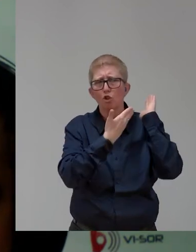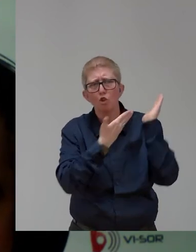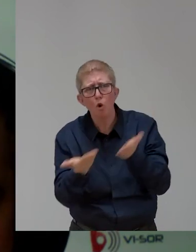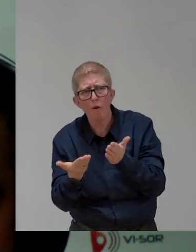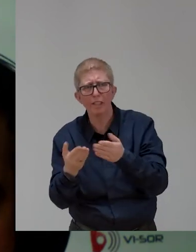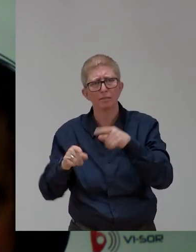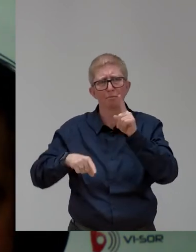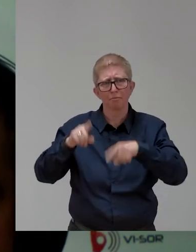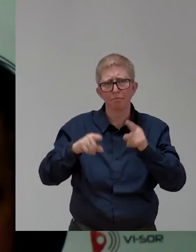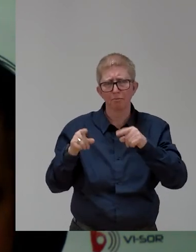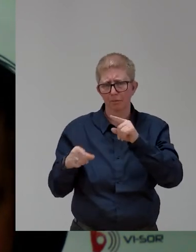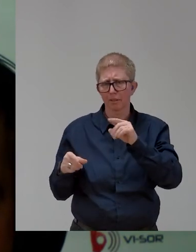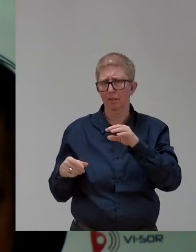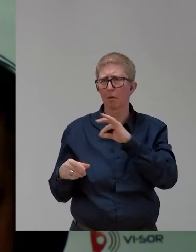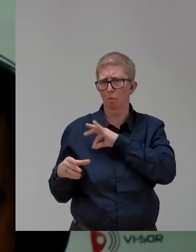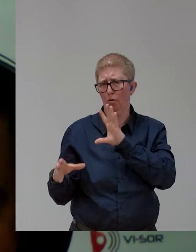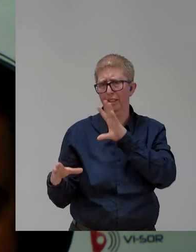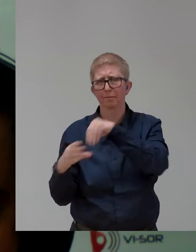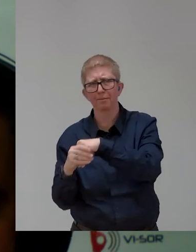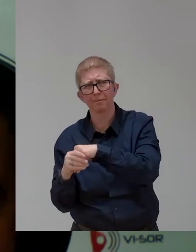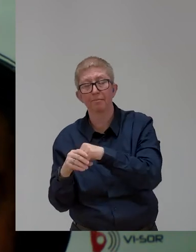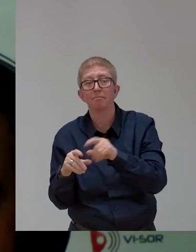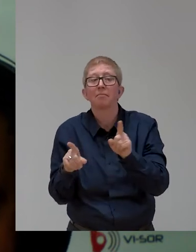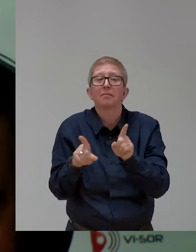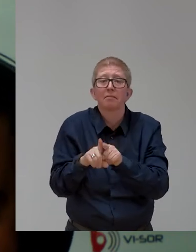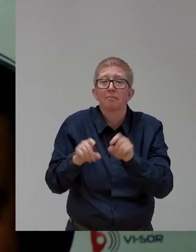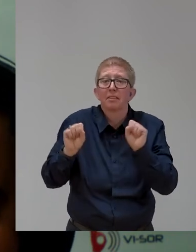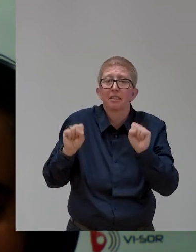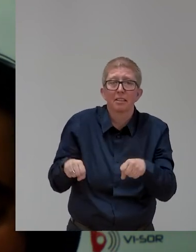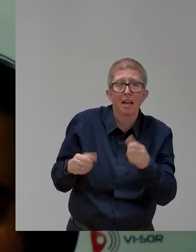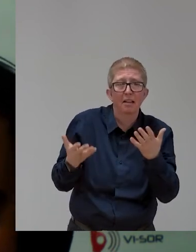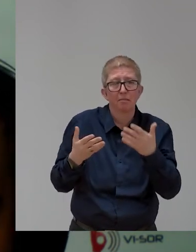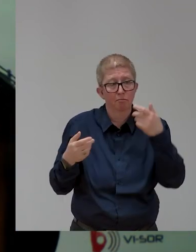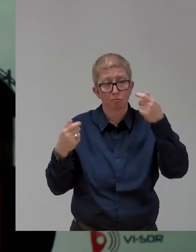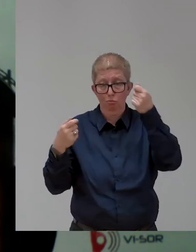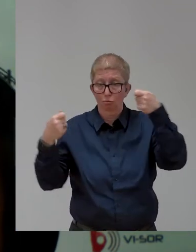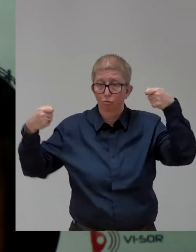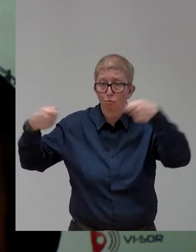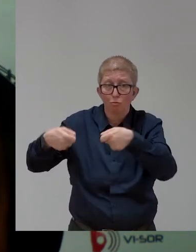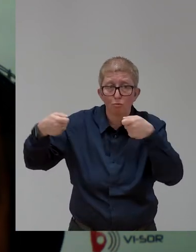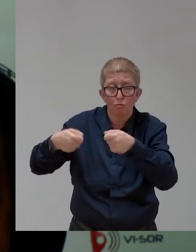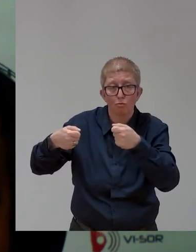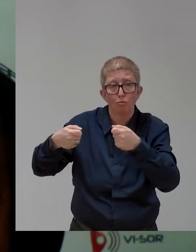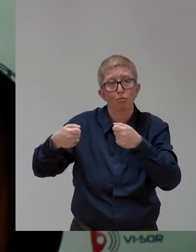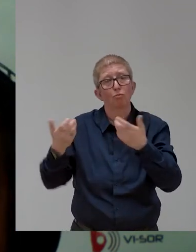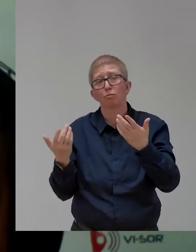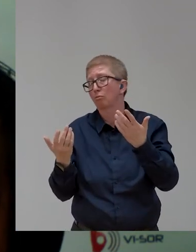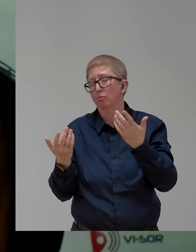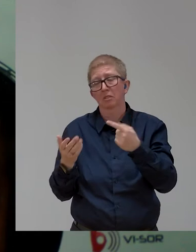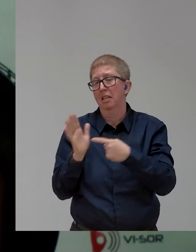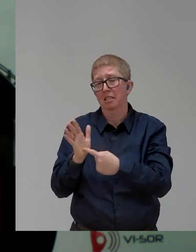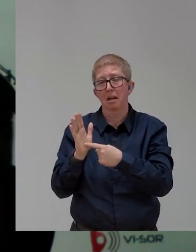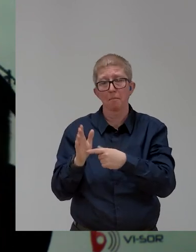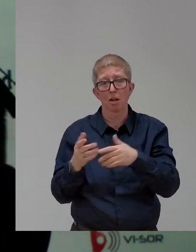profits, or also, it can be dedicated to contributing to the resolution of social issues and problems with